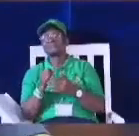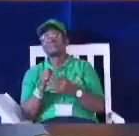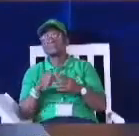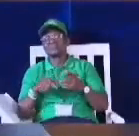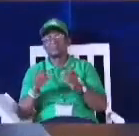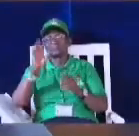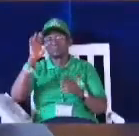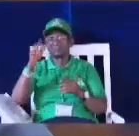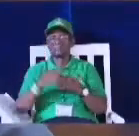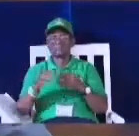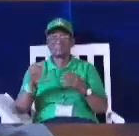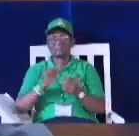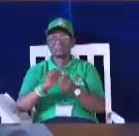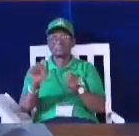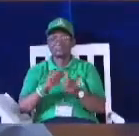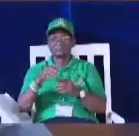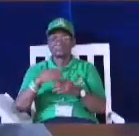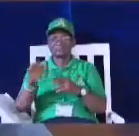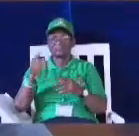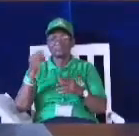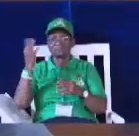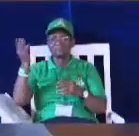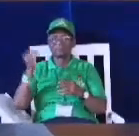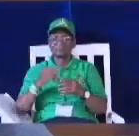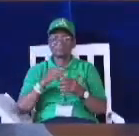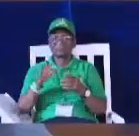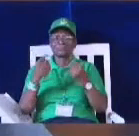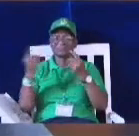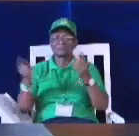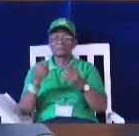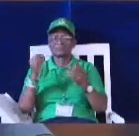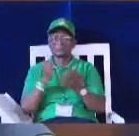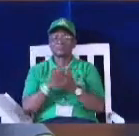Let your blood wash away their sins.